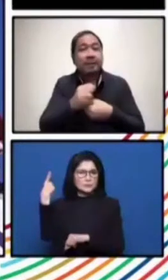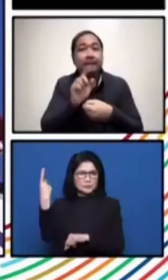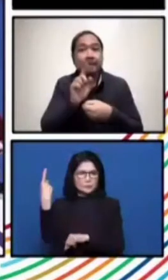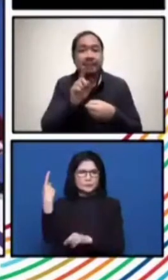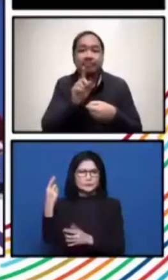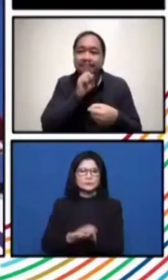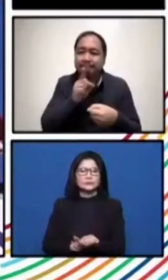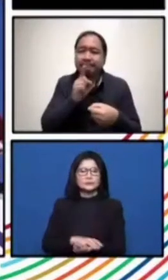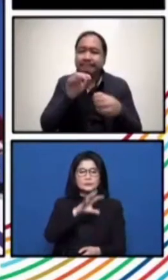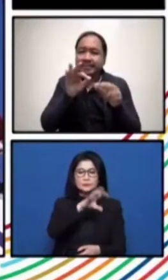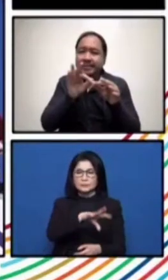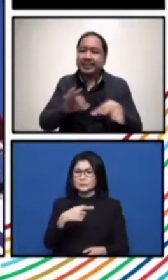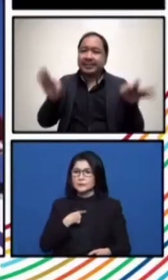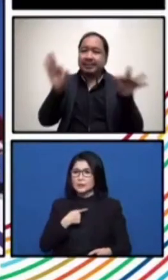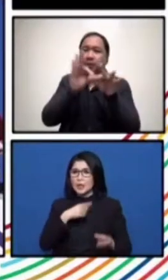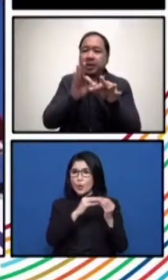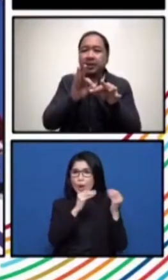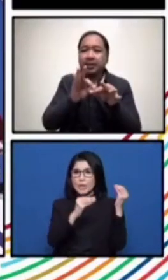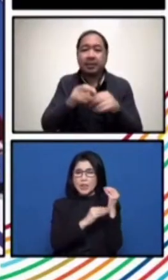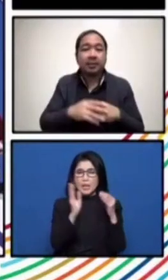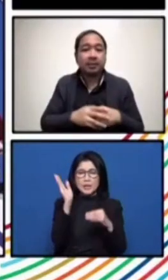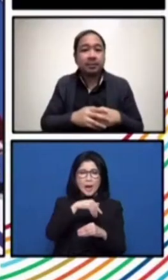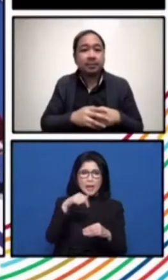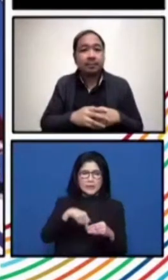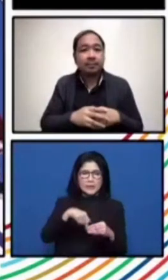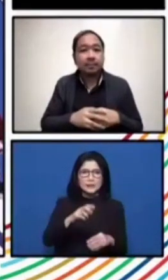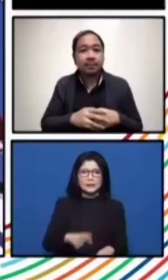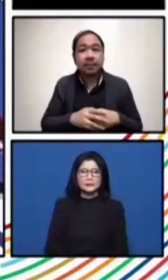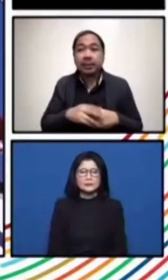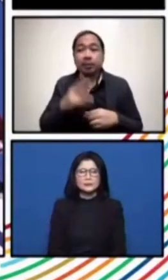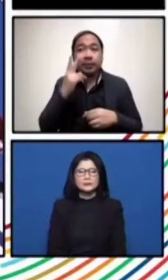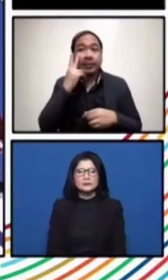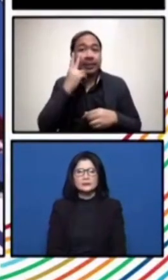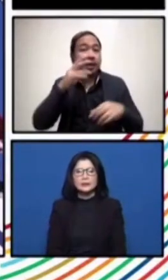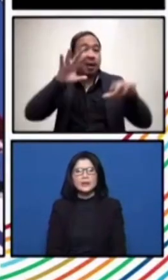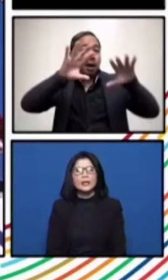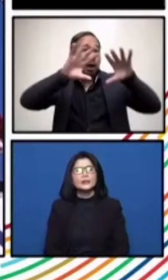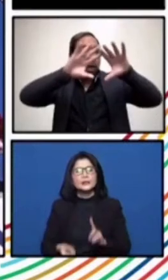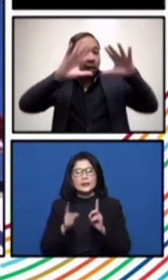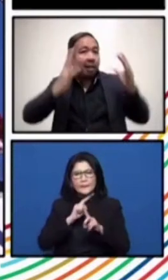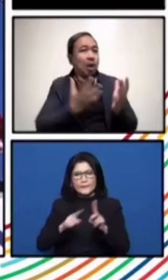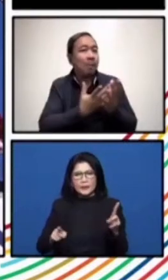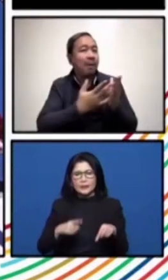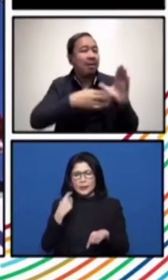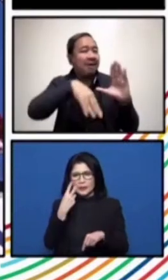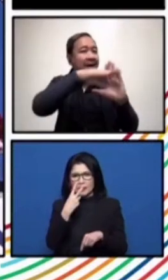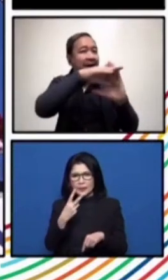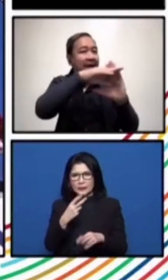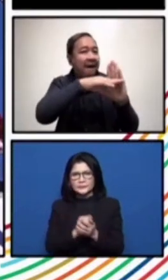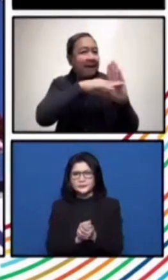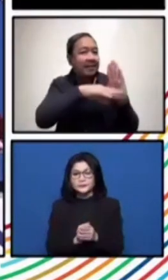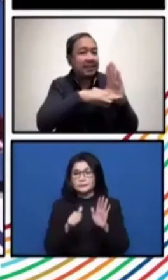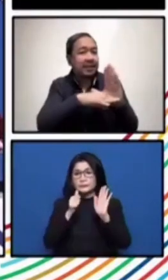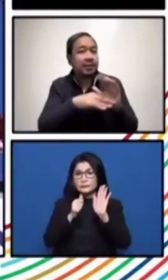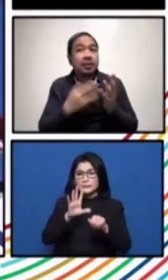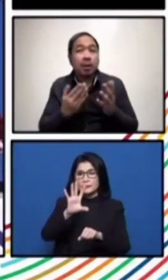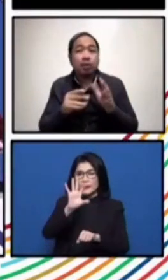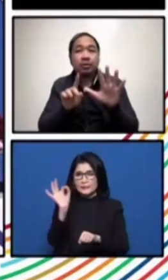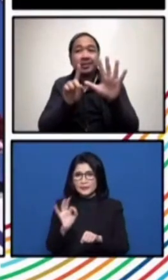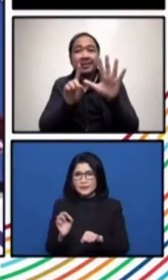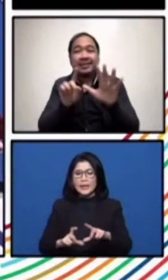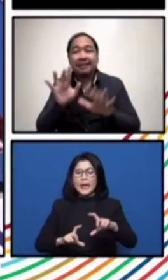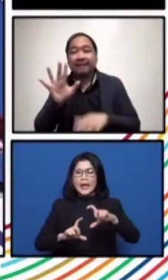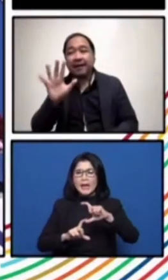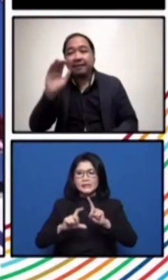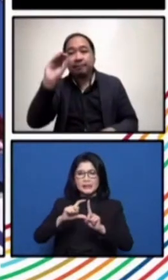associations and when we look at the global agendas almost 65 percent of the sustainable development goals must